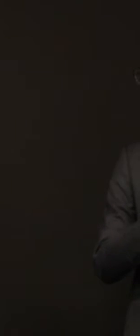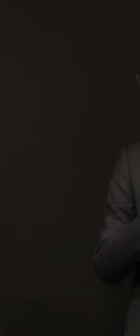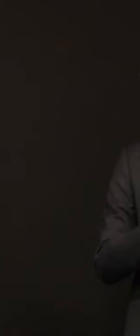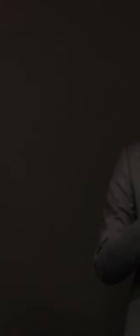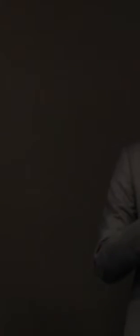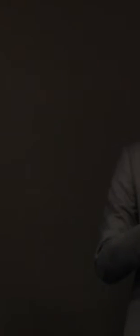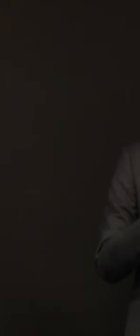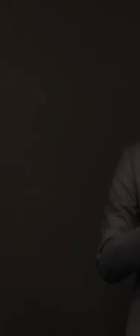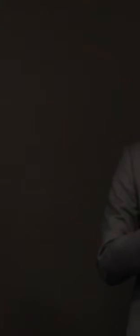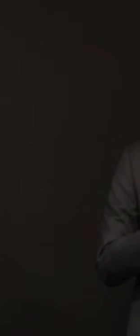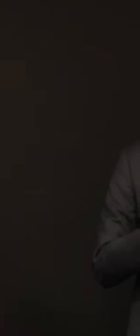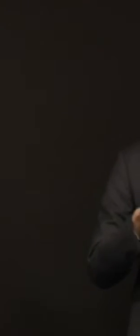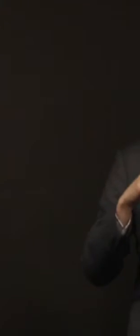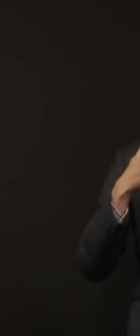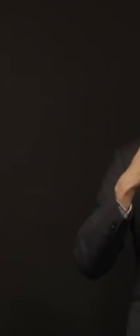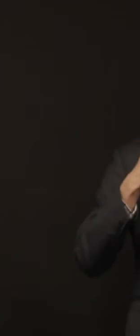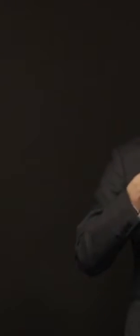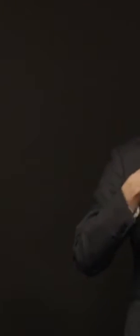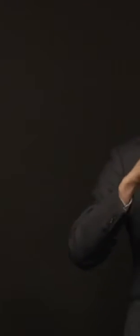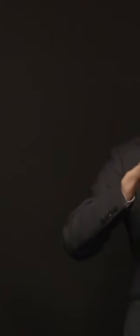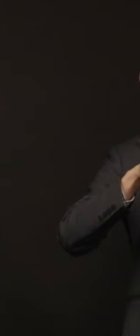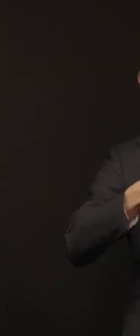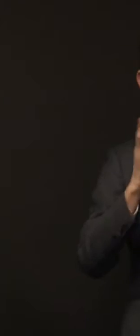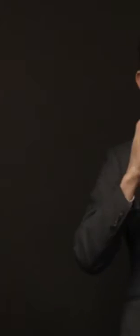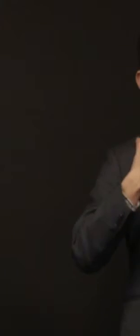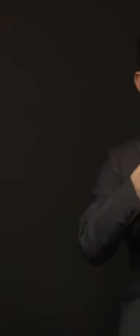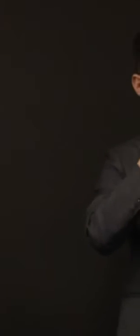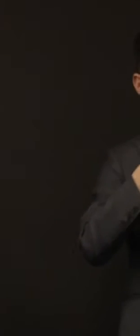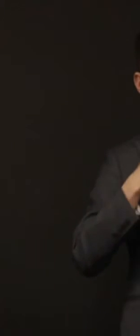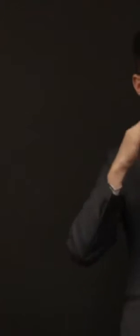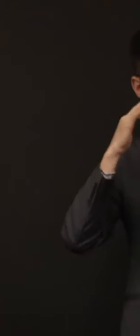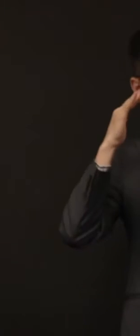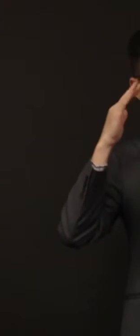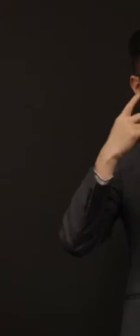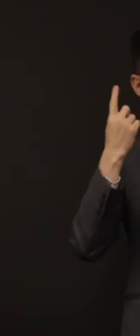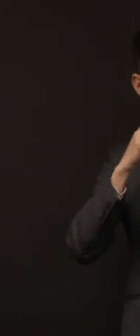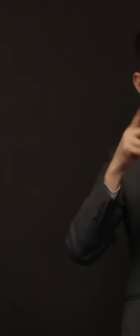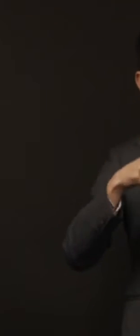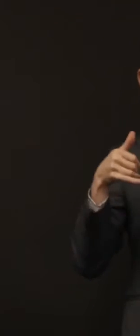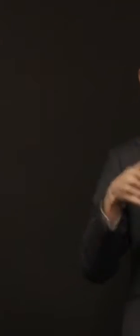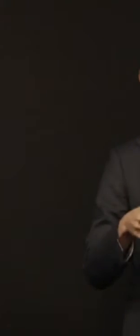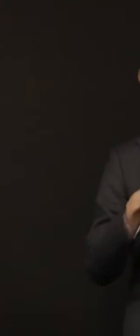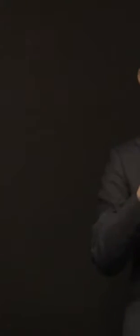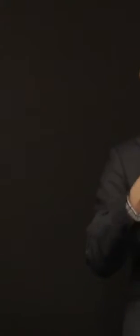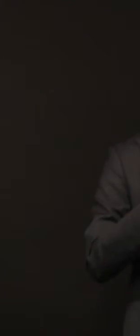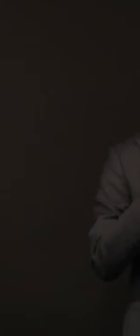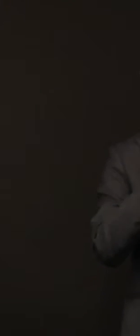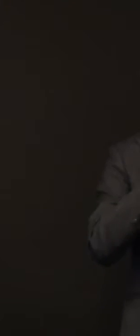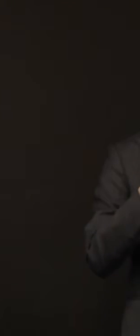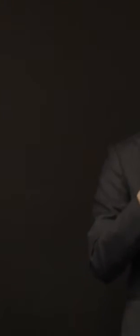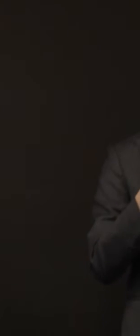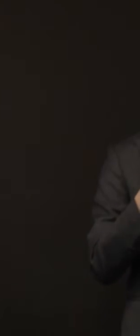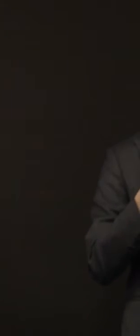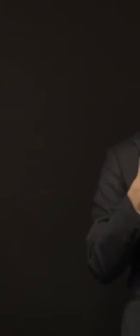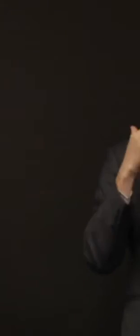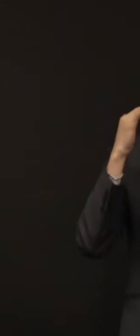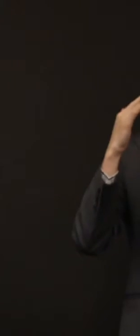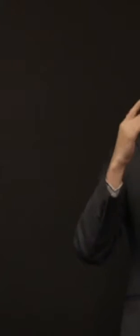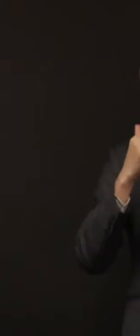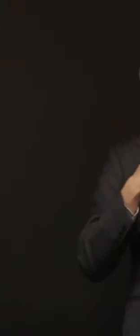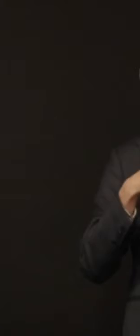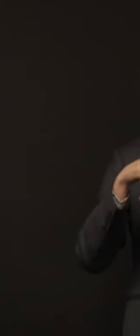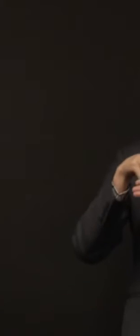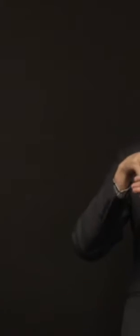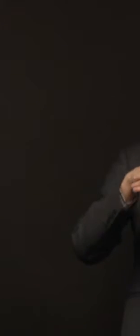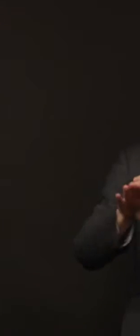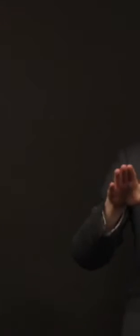I started out by saying I'm welling up inside thinking about this, and I truly am. I mean, I came to the cause of disability through